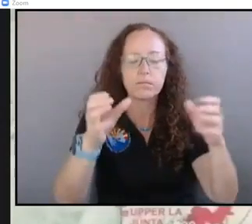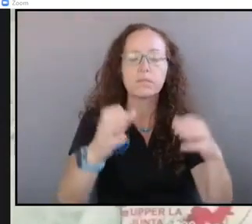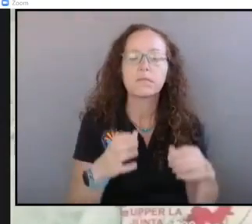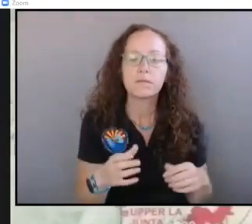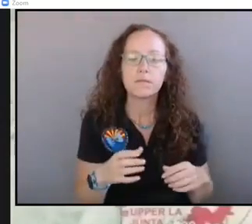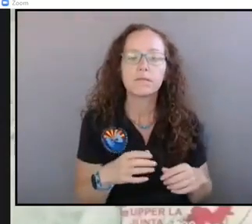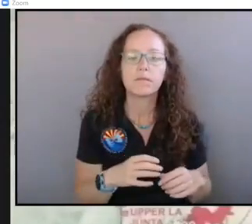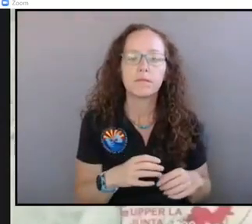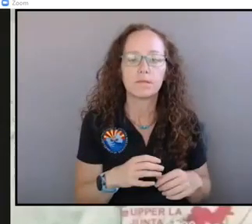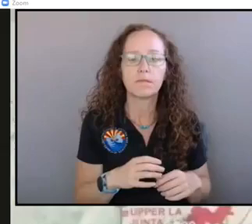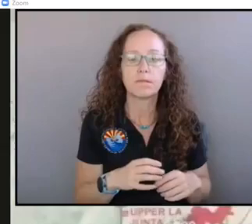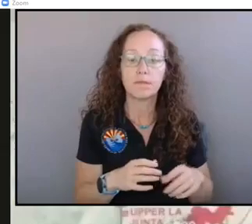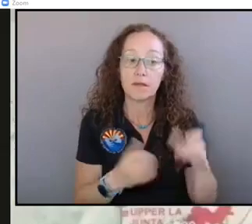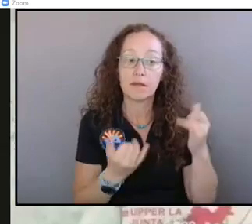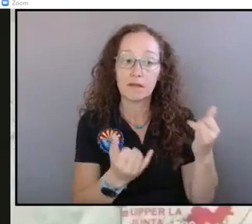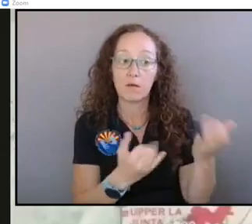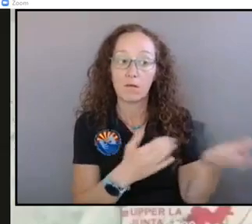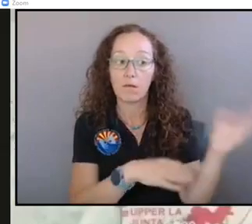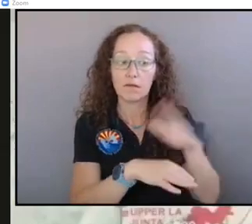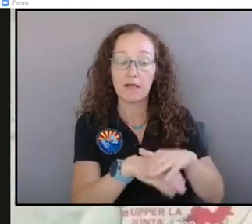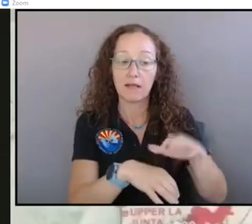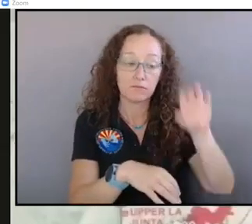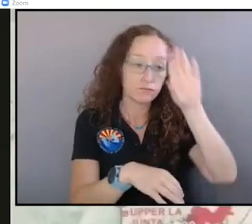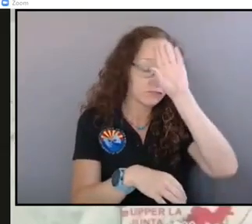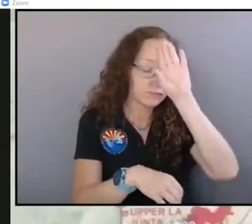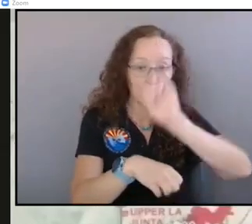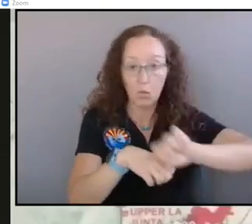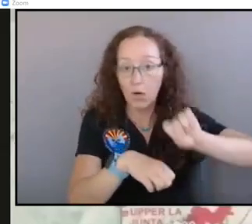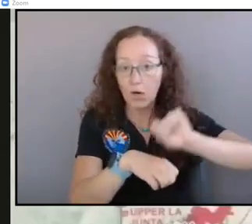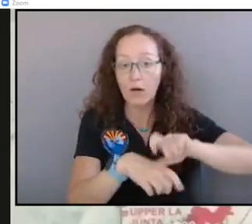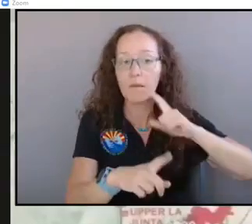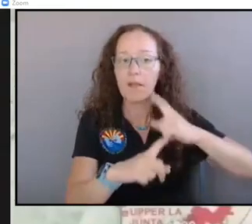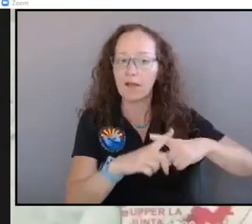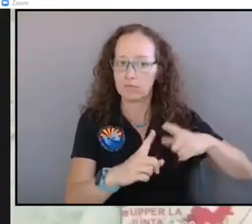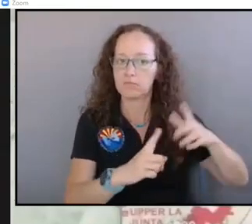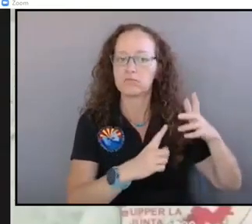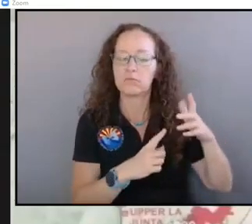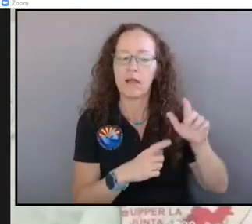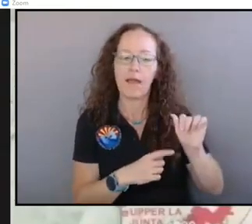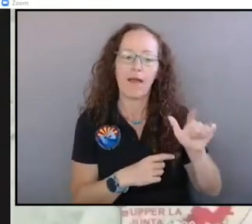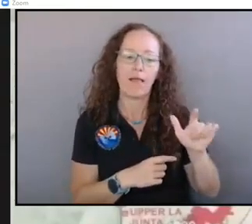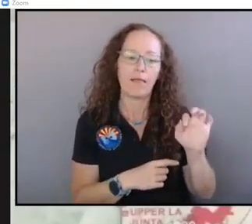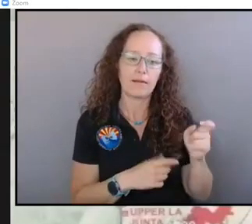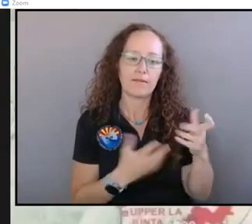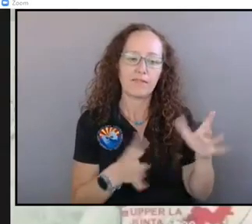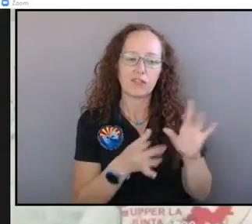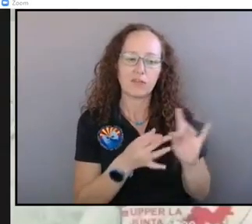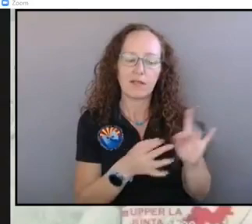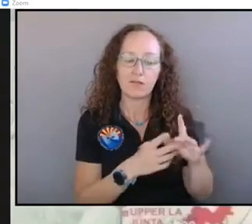mentioned, good weather for the helicopters to fly. So we had a lot of bucket work on it, and that's in check right